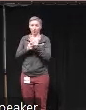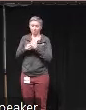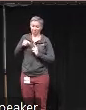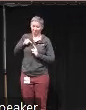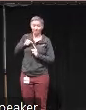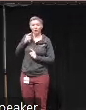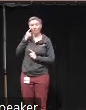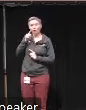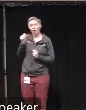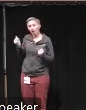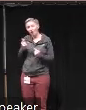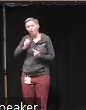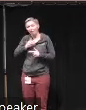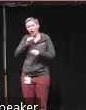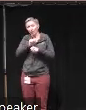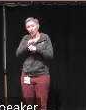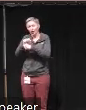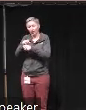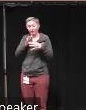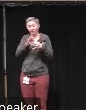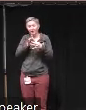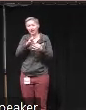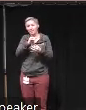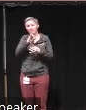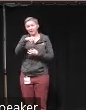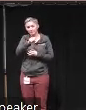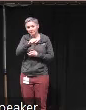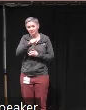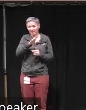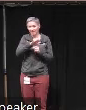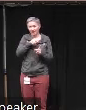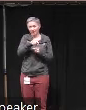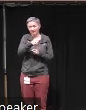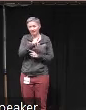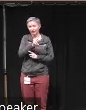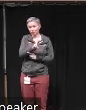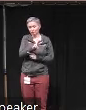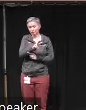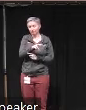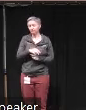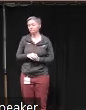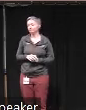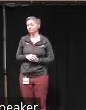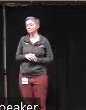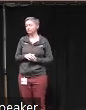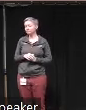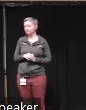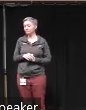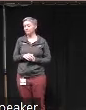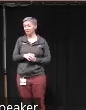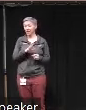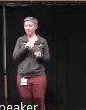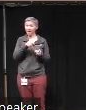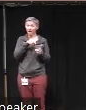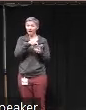to all of our works related to medicine and psychiatry division that now is